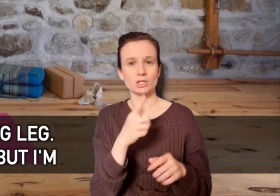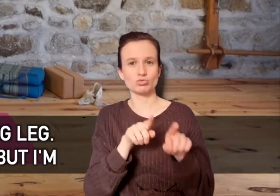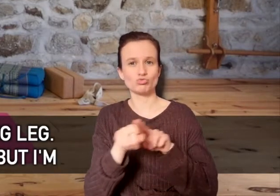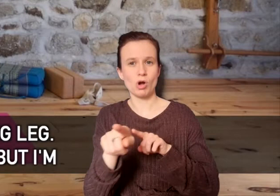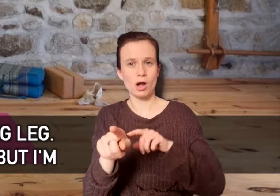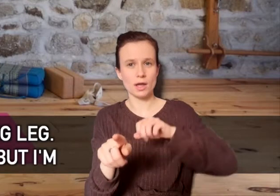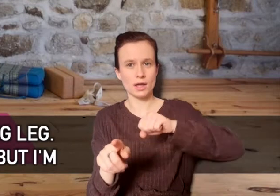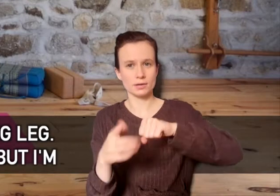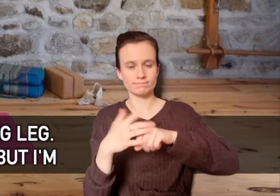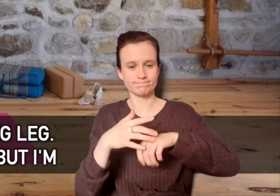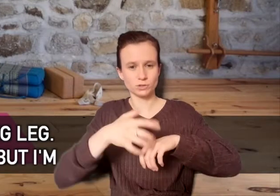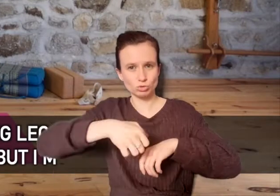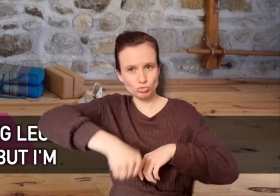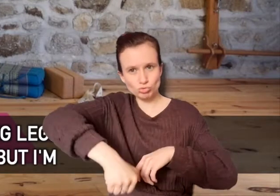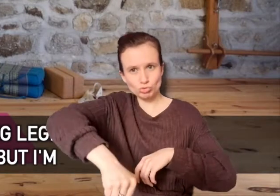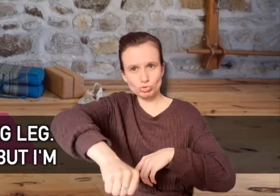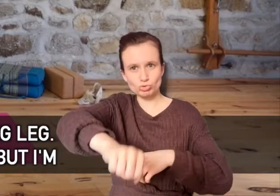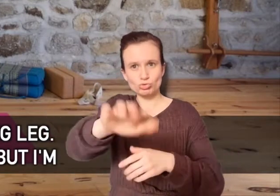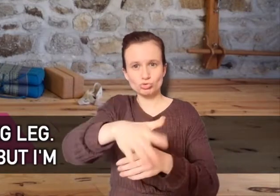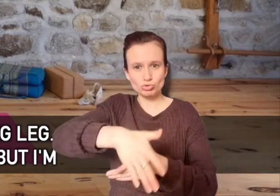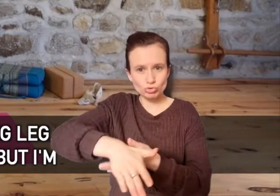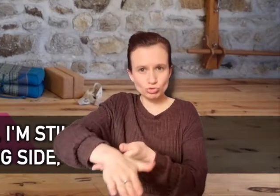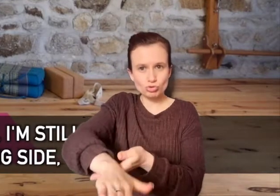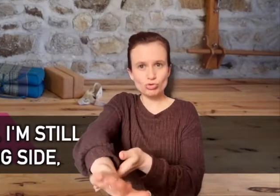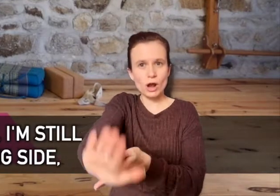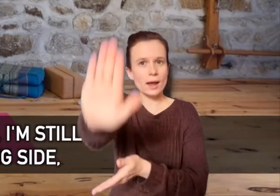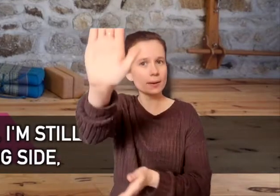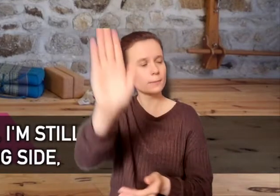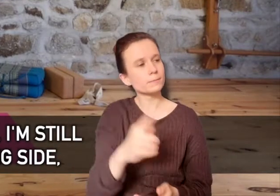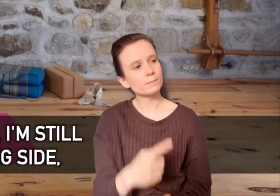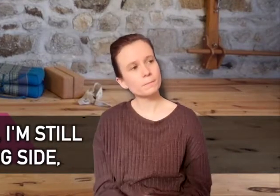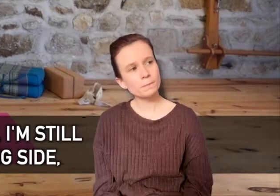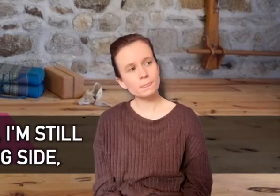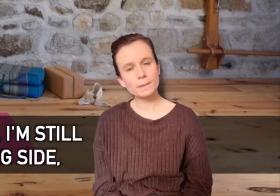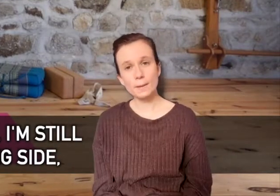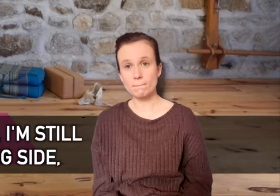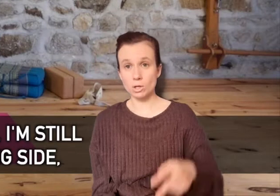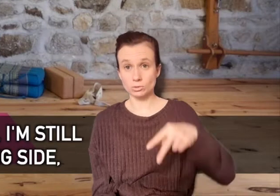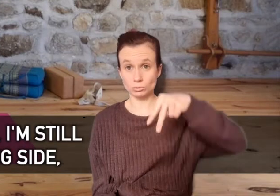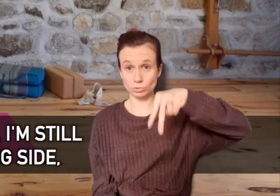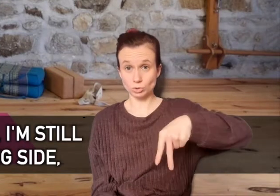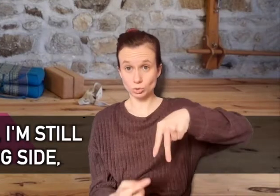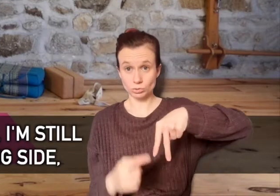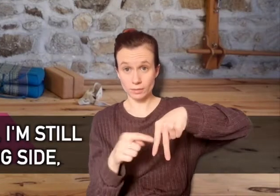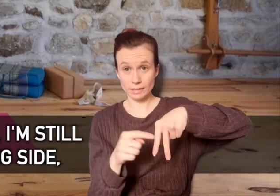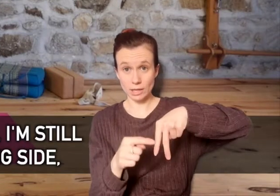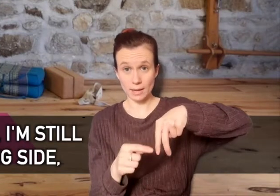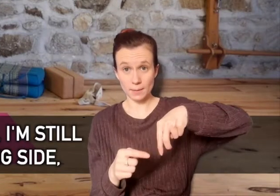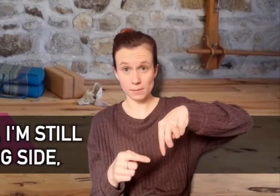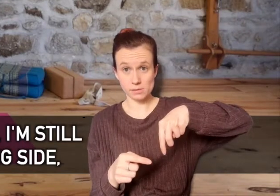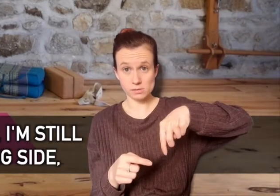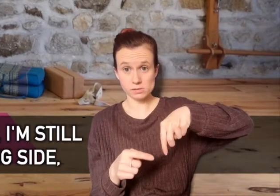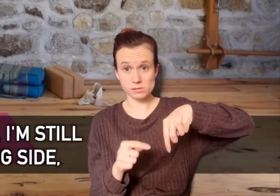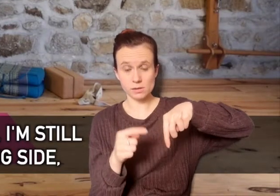leg. So my working leg is lengthening, but I'm not bending my standing leg, yeah? So I'm still pressing